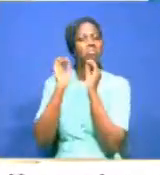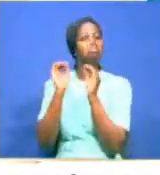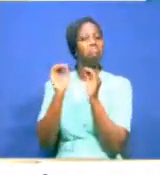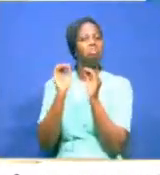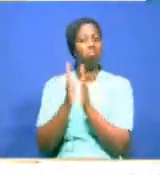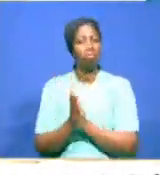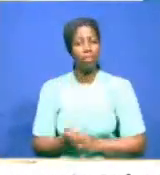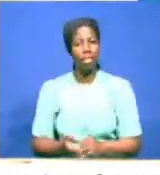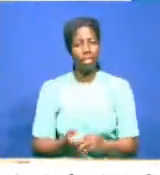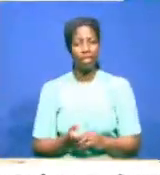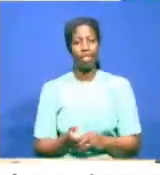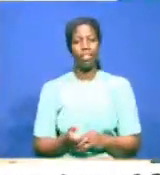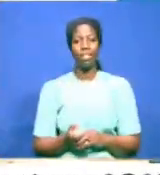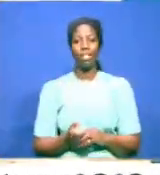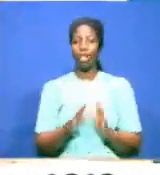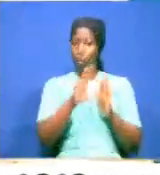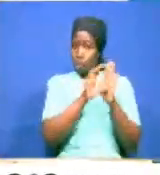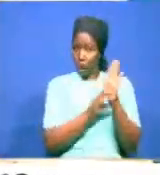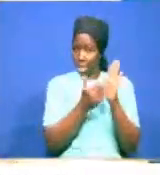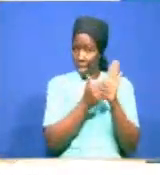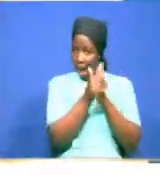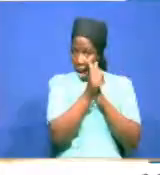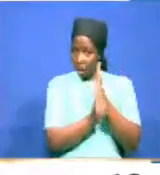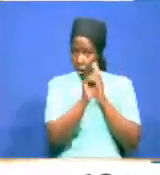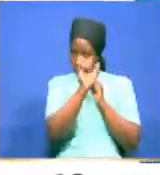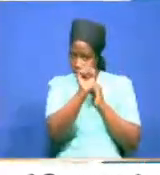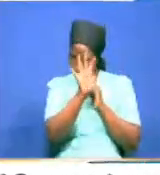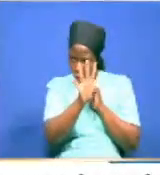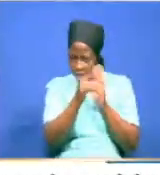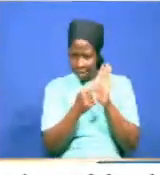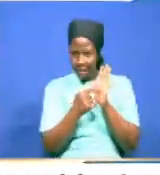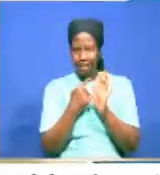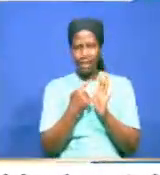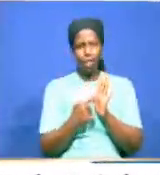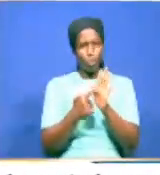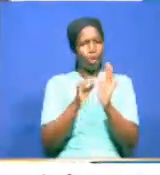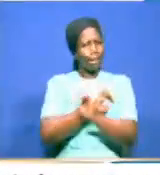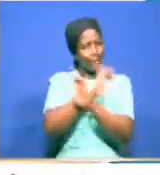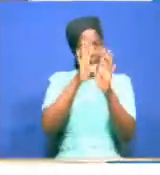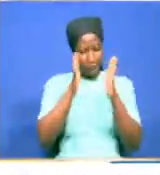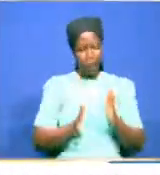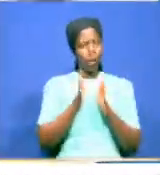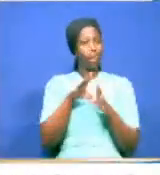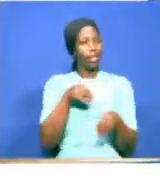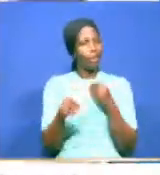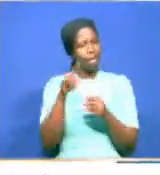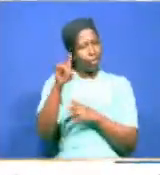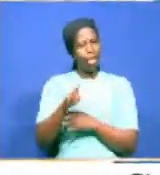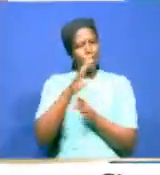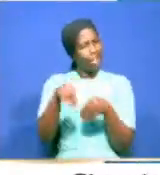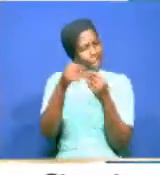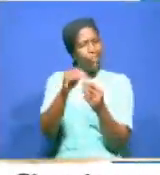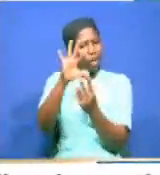constitutionally, yes, Article 54 yes says clearly that persons with disabilities should be given nominative and